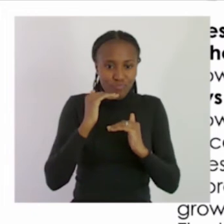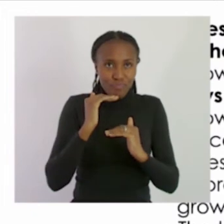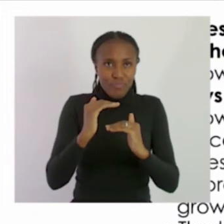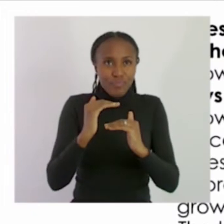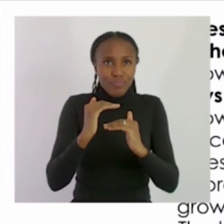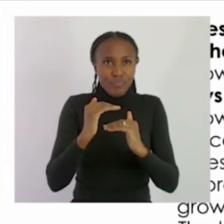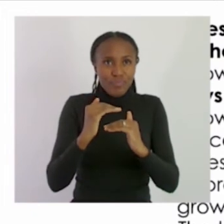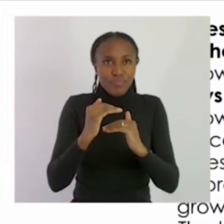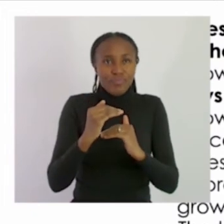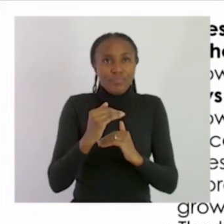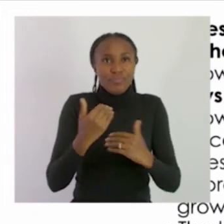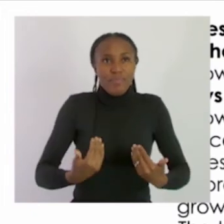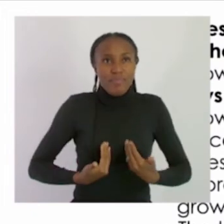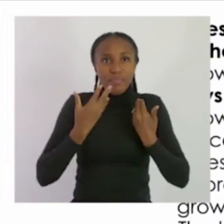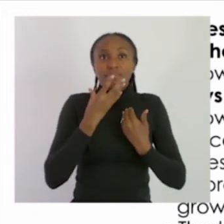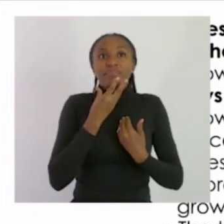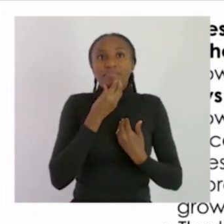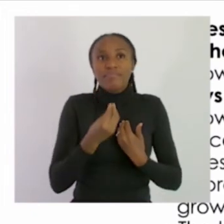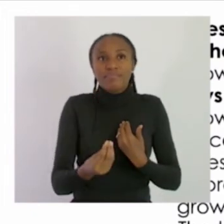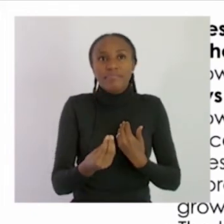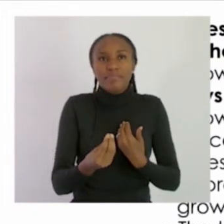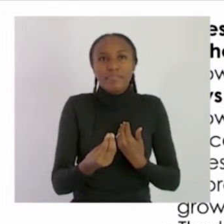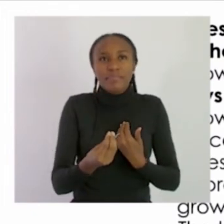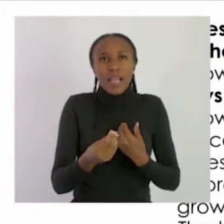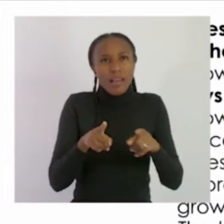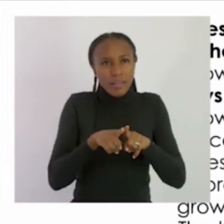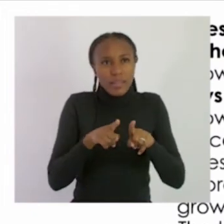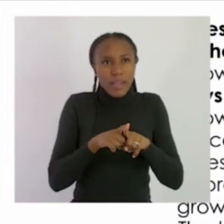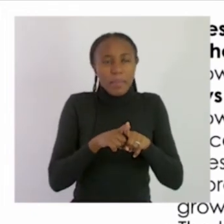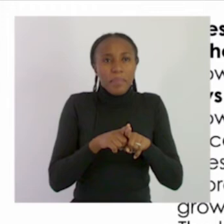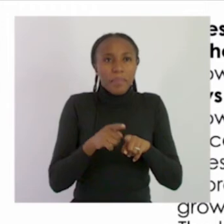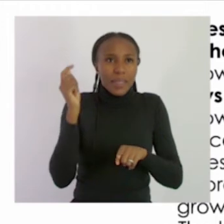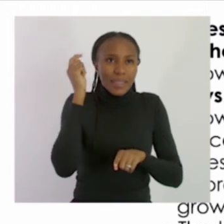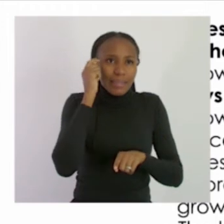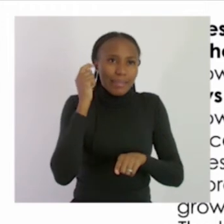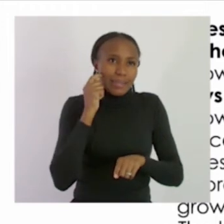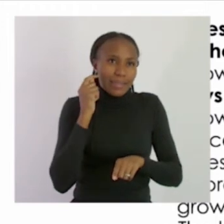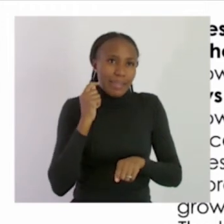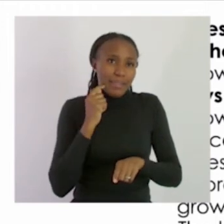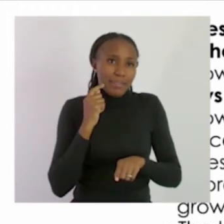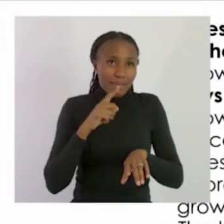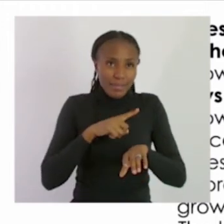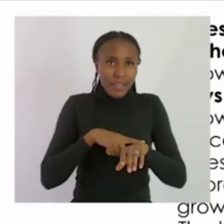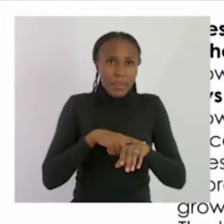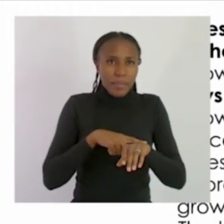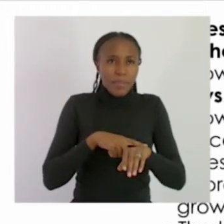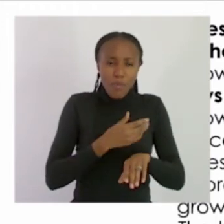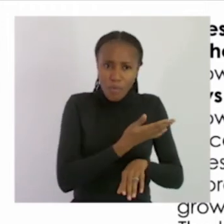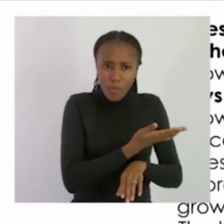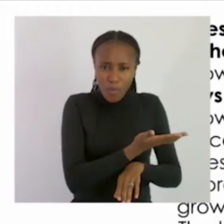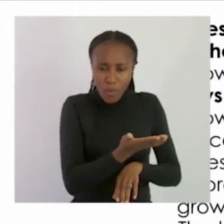life is adolescence, which is also sometimes called teenage stage. Okay? Everybody in this